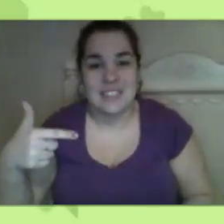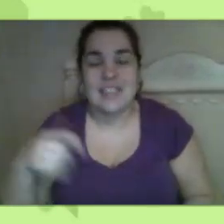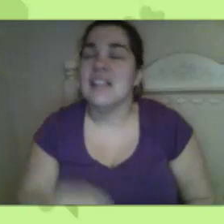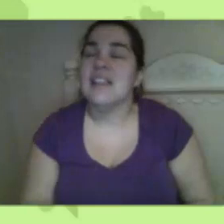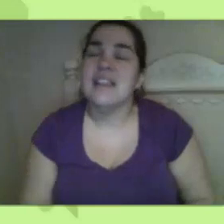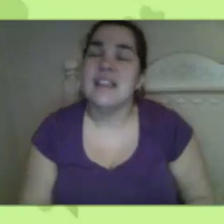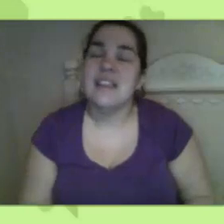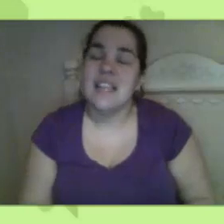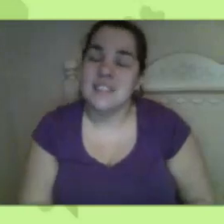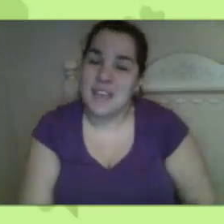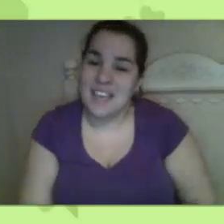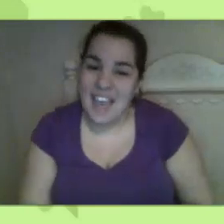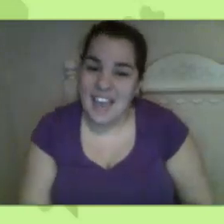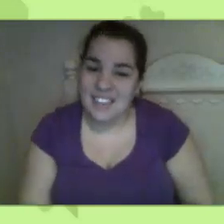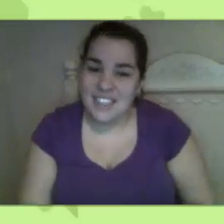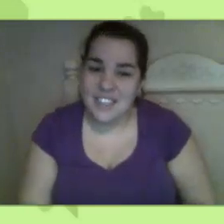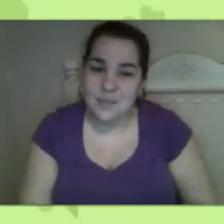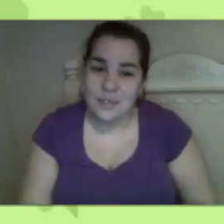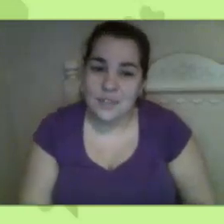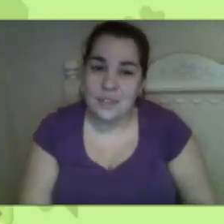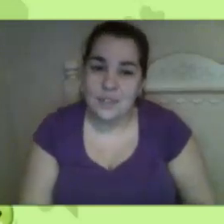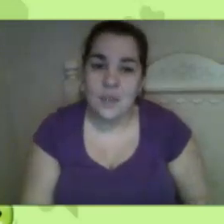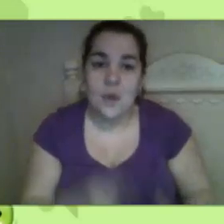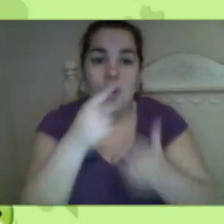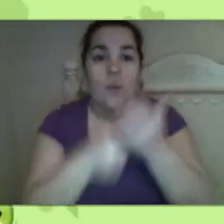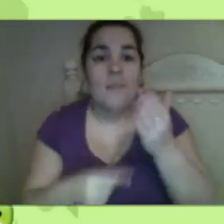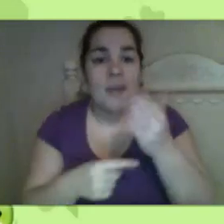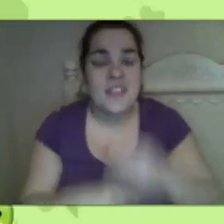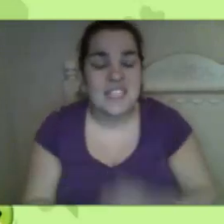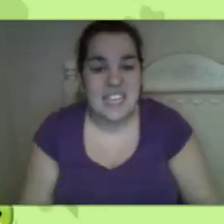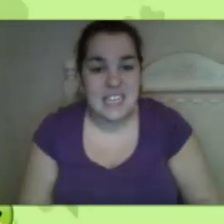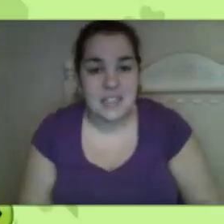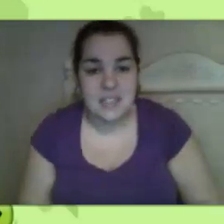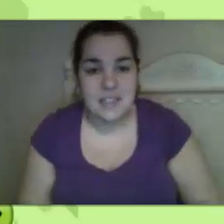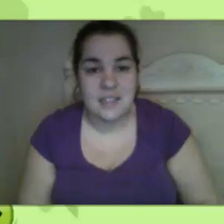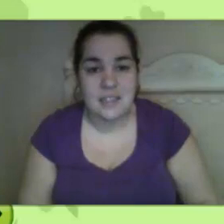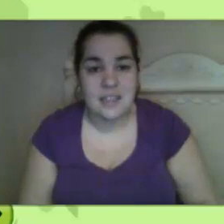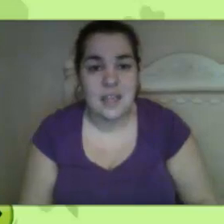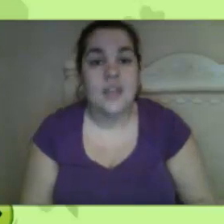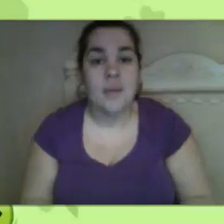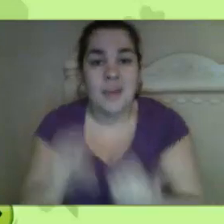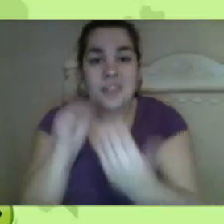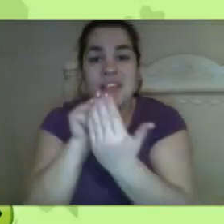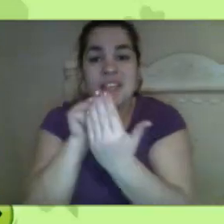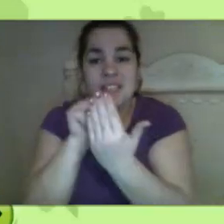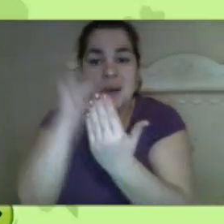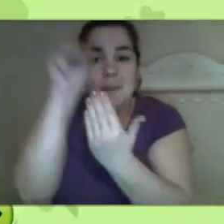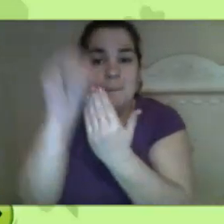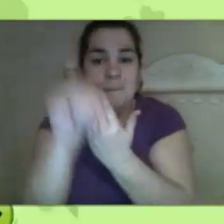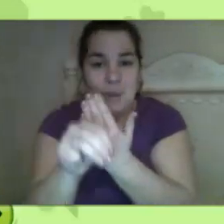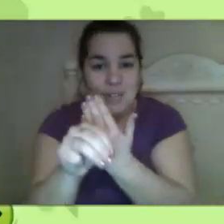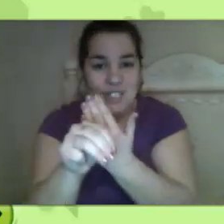2020. Let's make a calendar. What month is it? The month